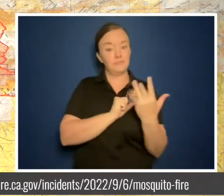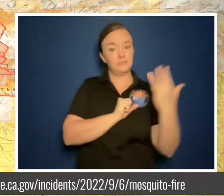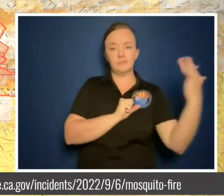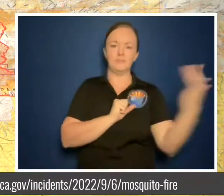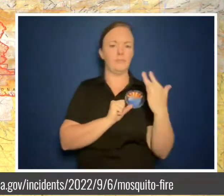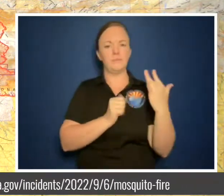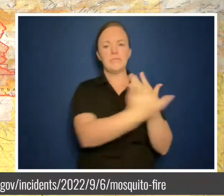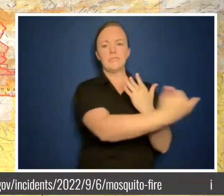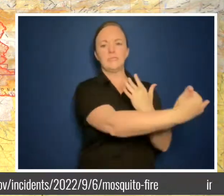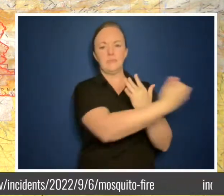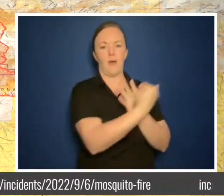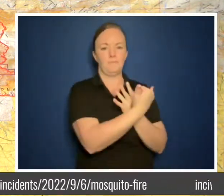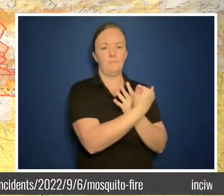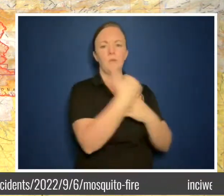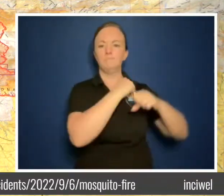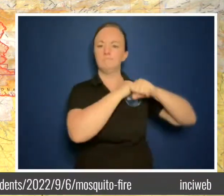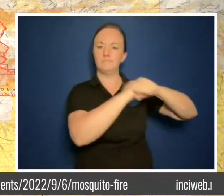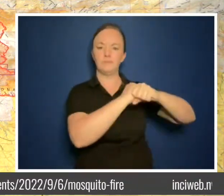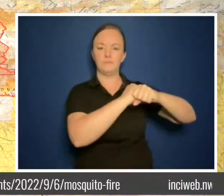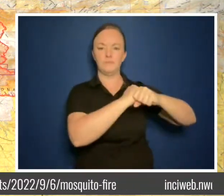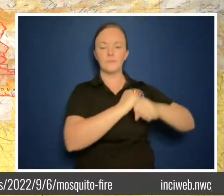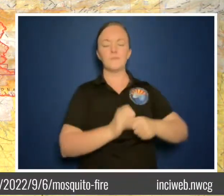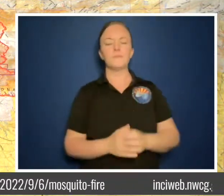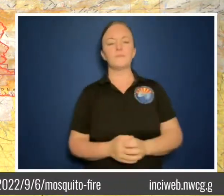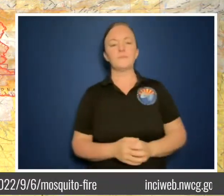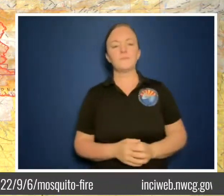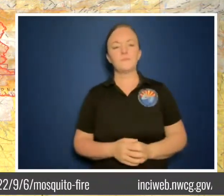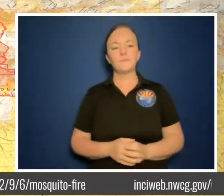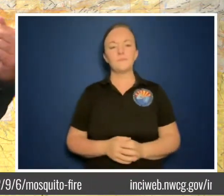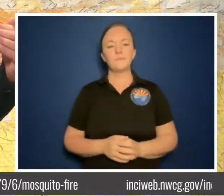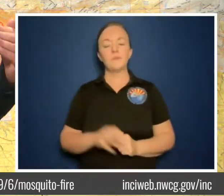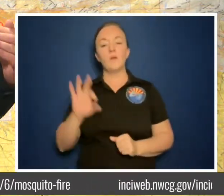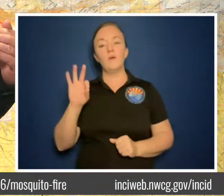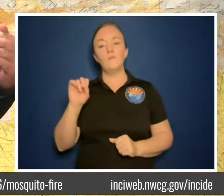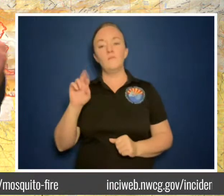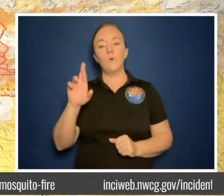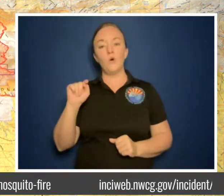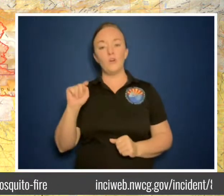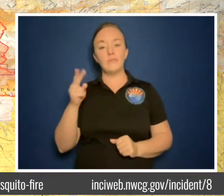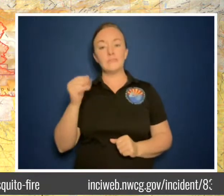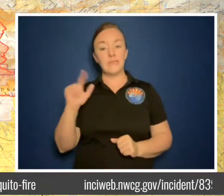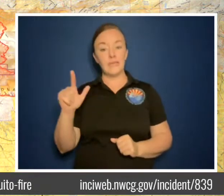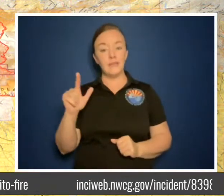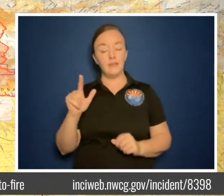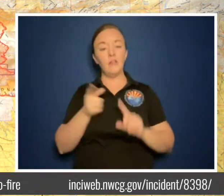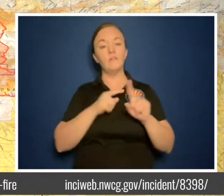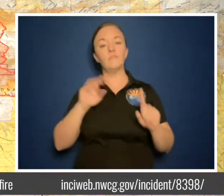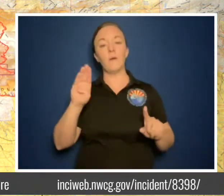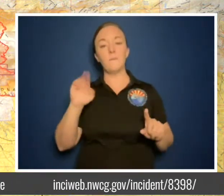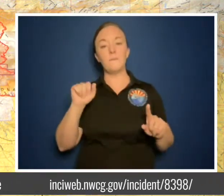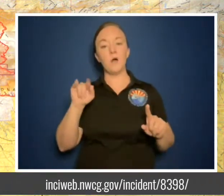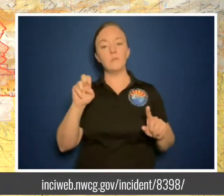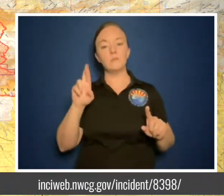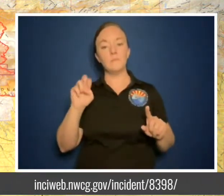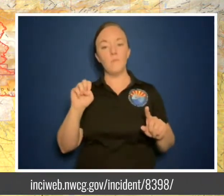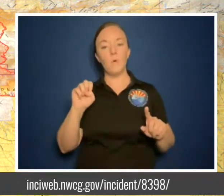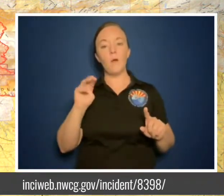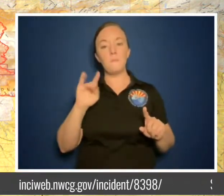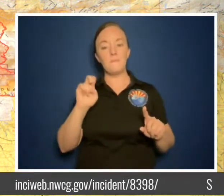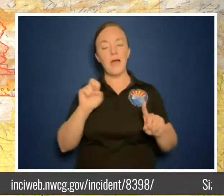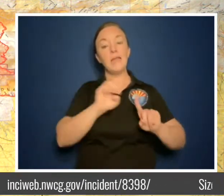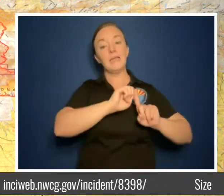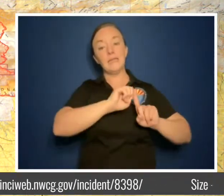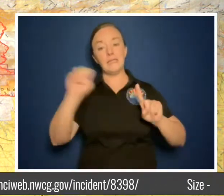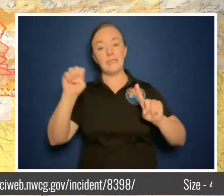fire. The entirety of the fire line underneath Forest Hill from Baltimore Mine east to Baker Ranch has